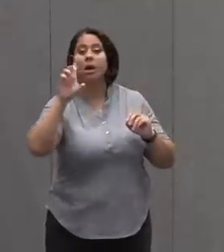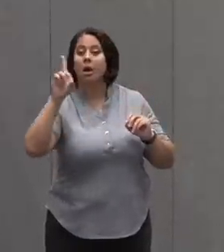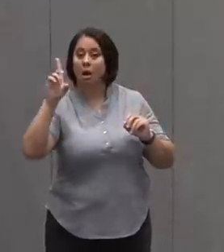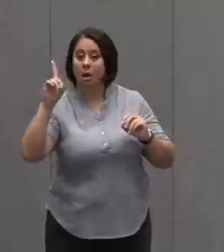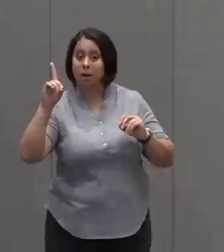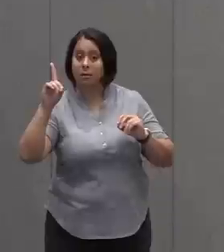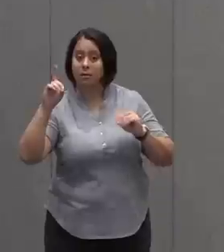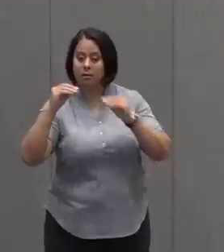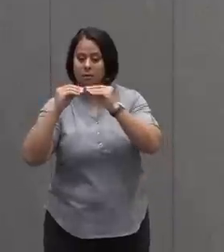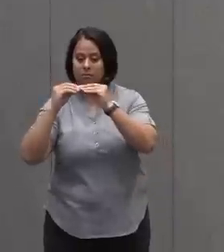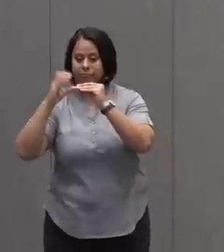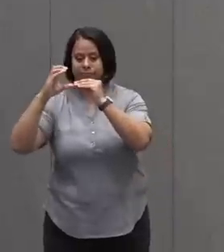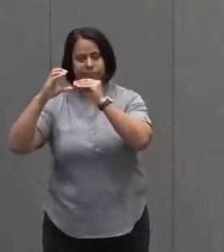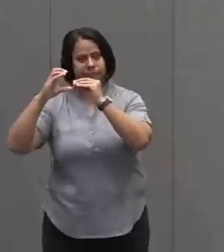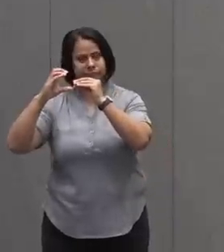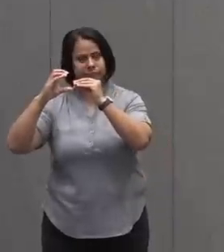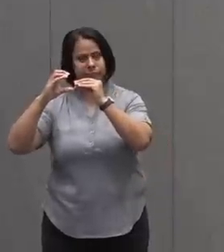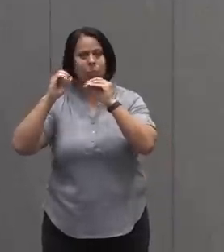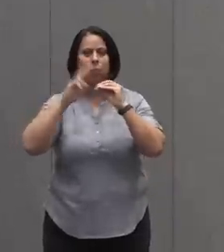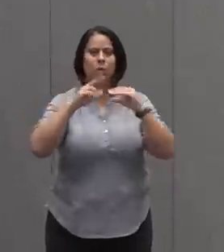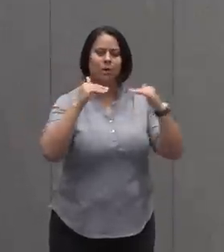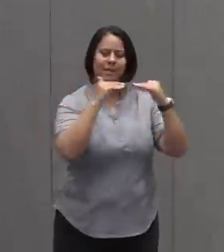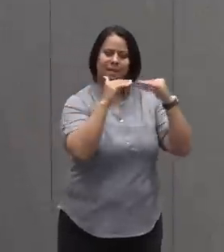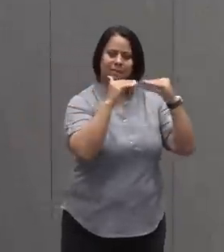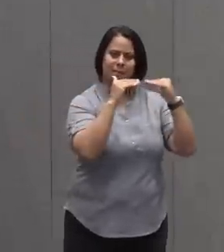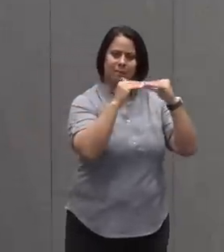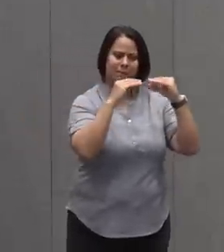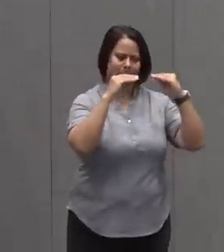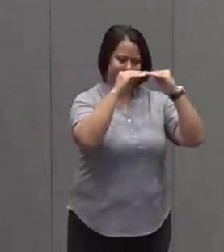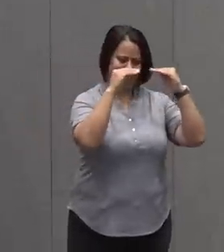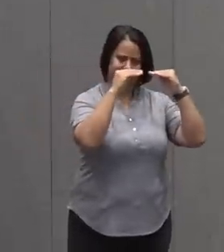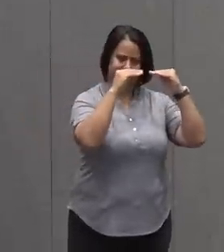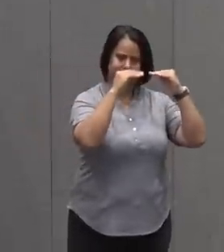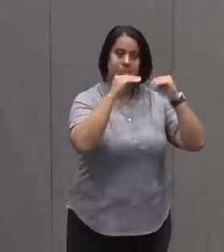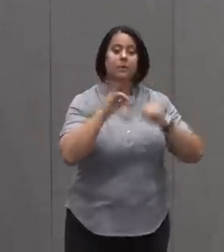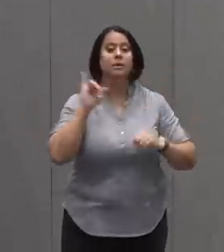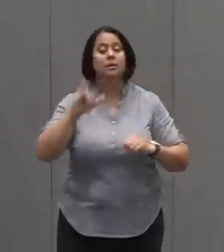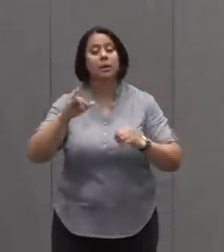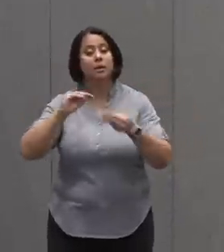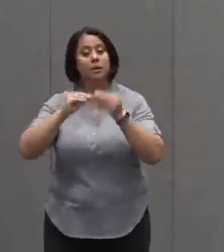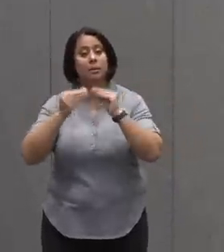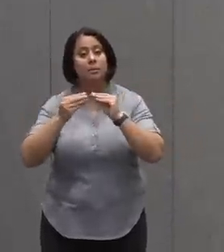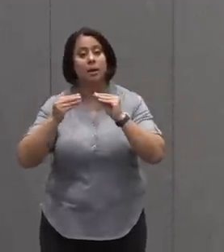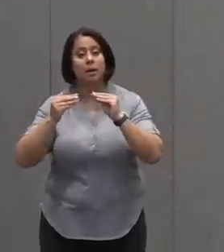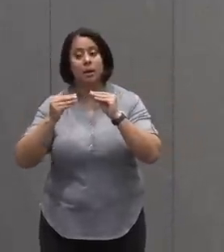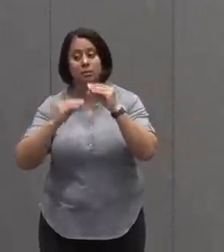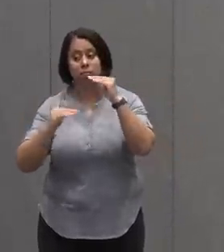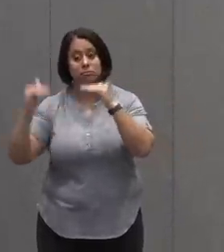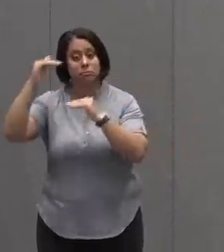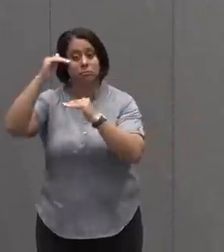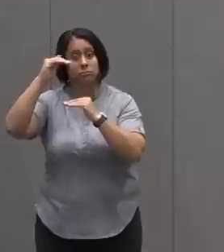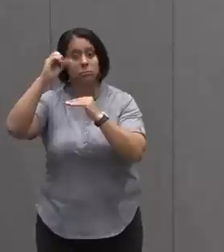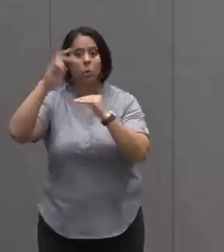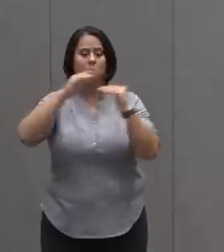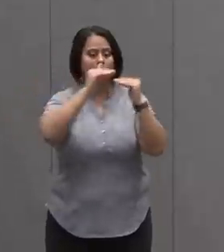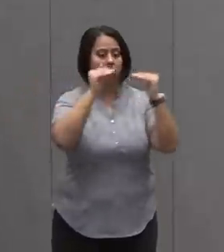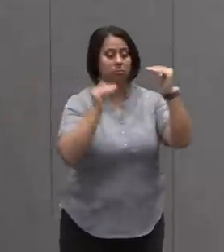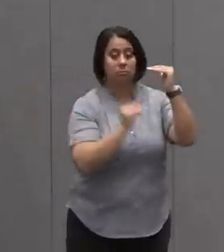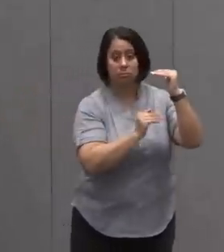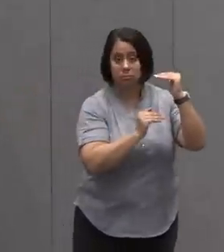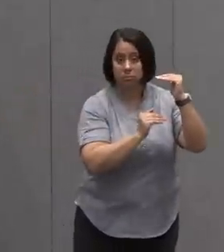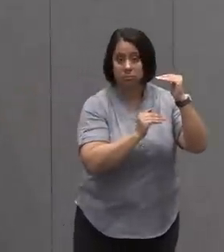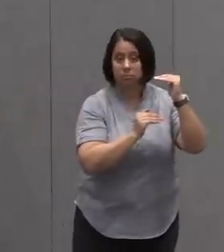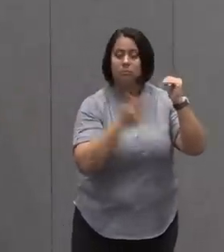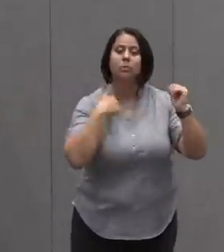even, how that number is bigger or smaller in relationship to the digits. We're looking at how we can represent that